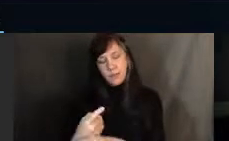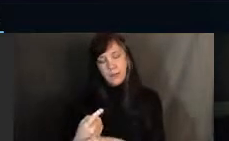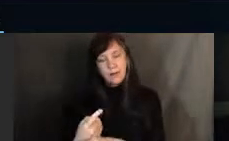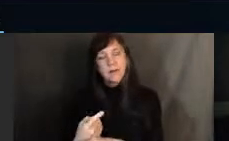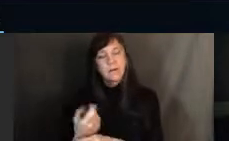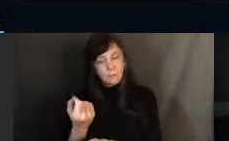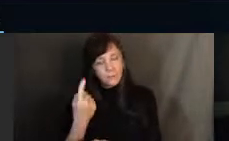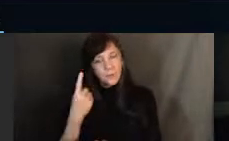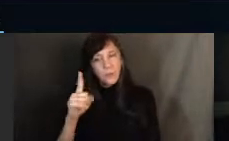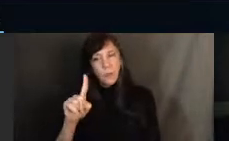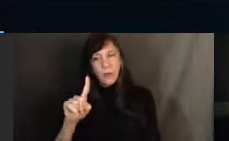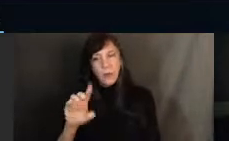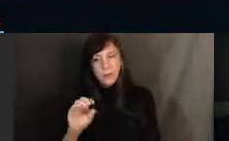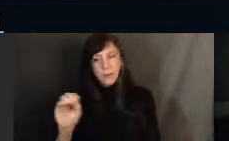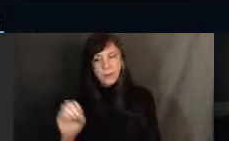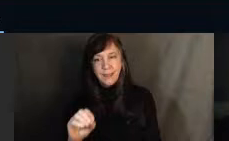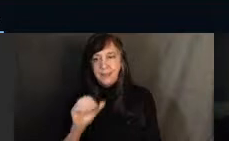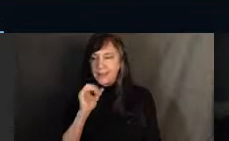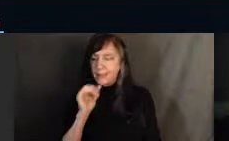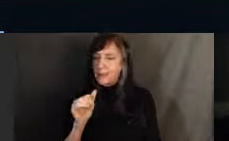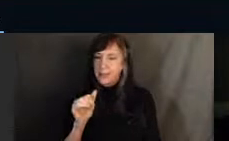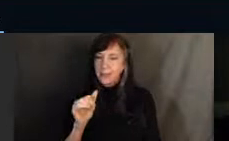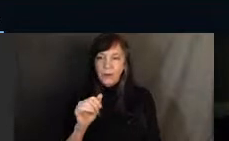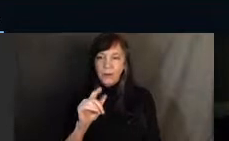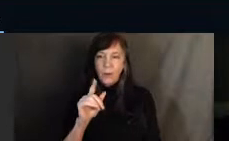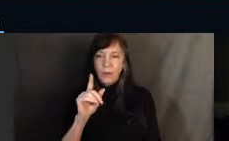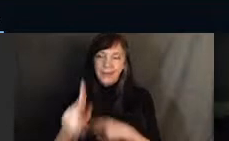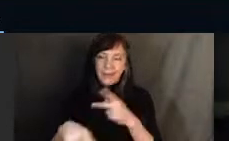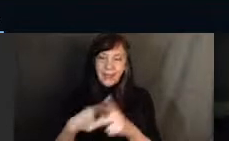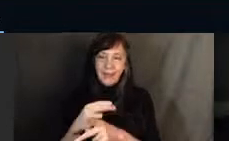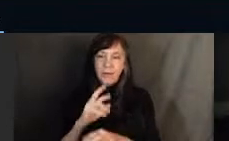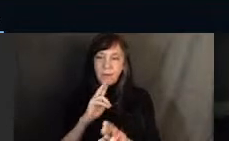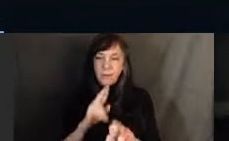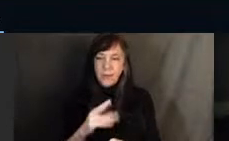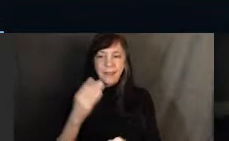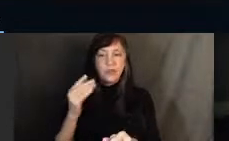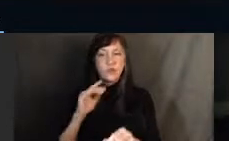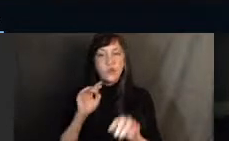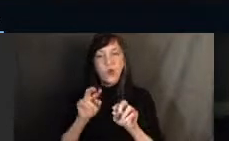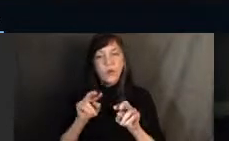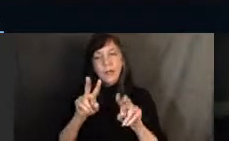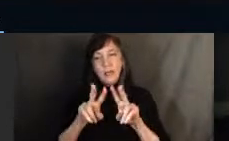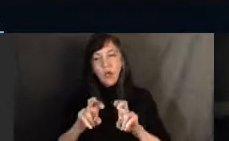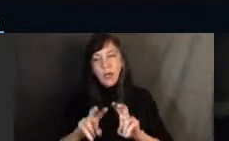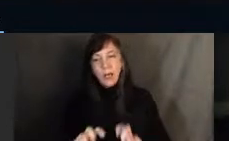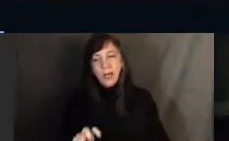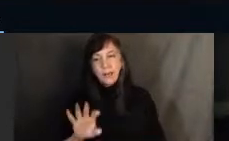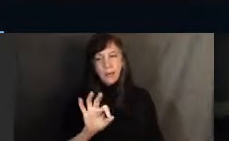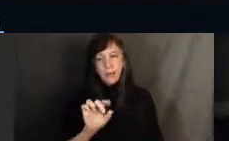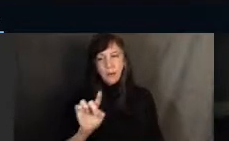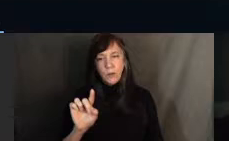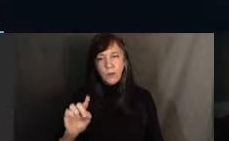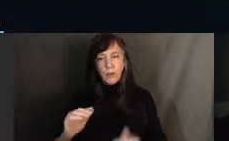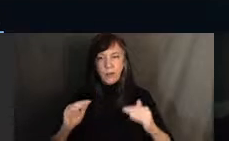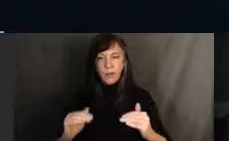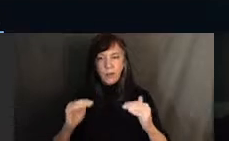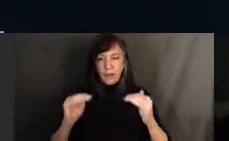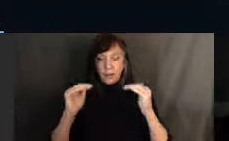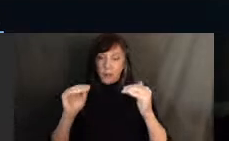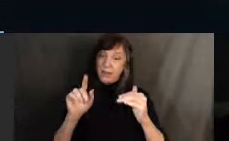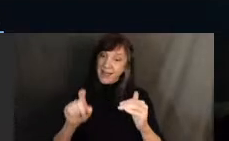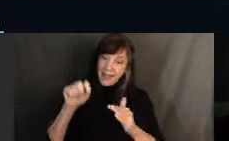wanting to look at the 911 level, because we know that they need, high quality information to then